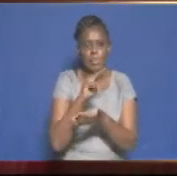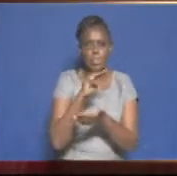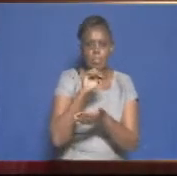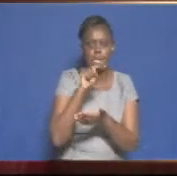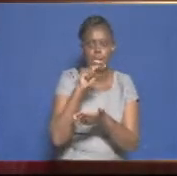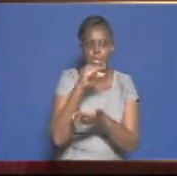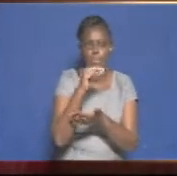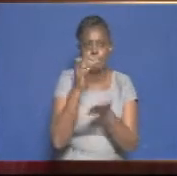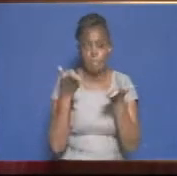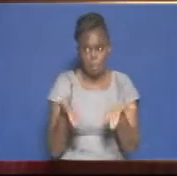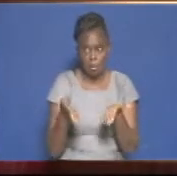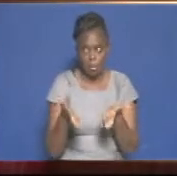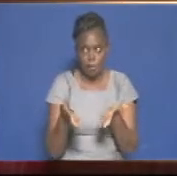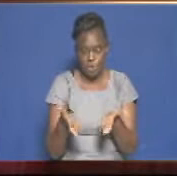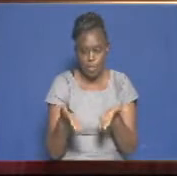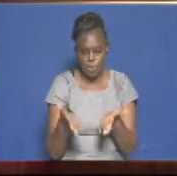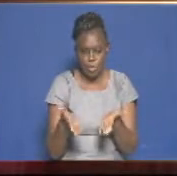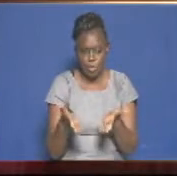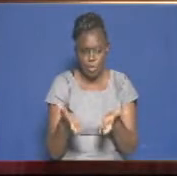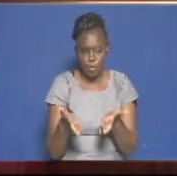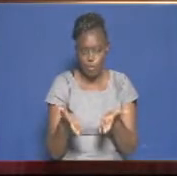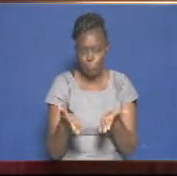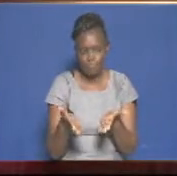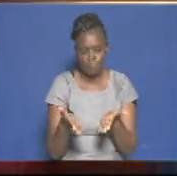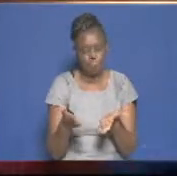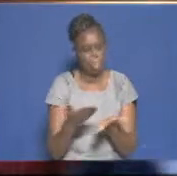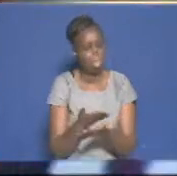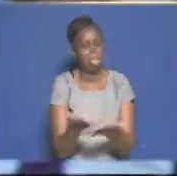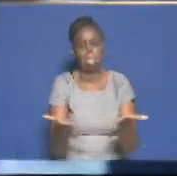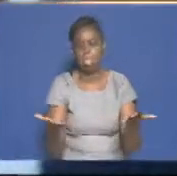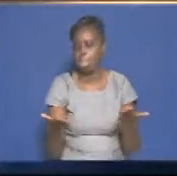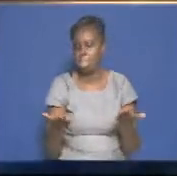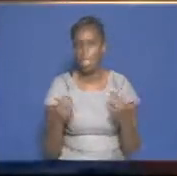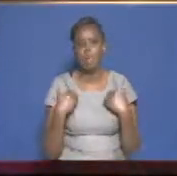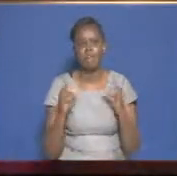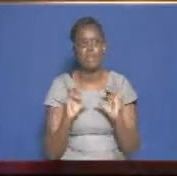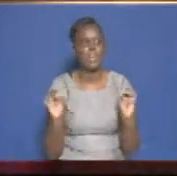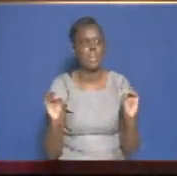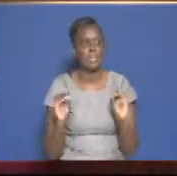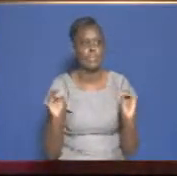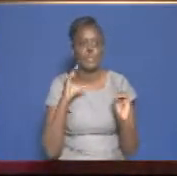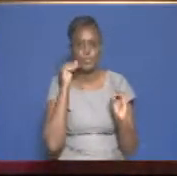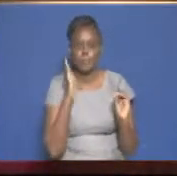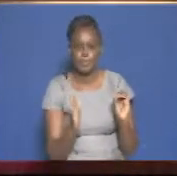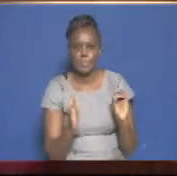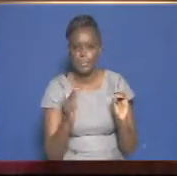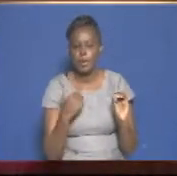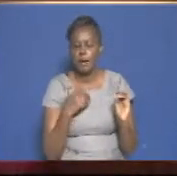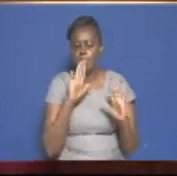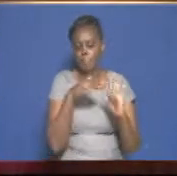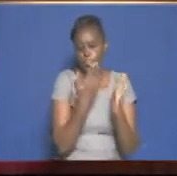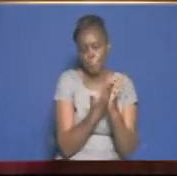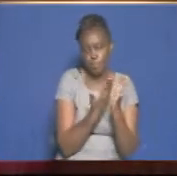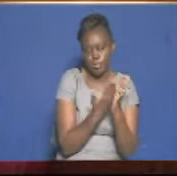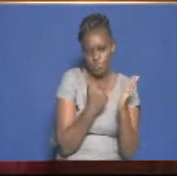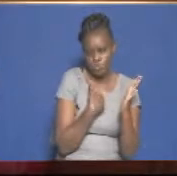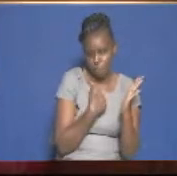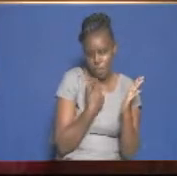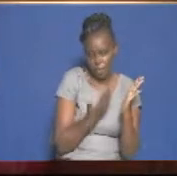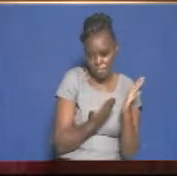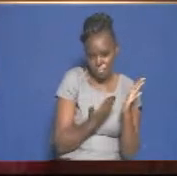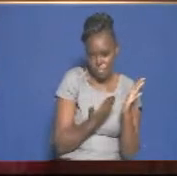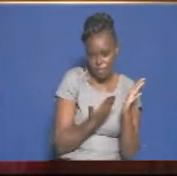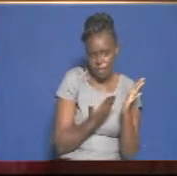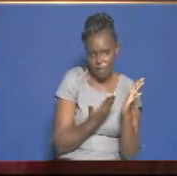And right now, it is just a desk, Mr. Speaker. Mr. Speaker, there was a proposal to have a